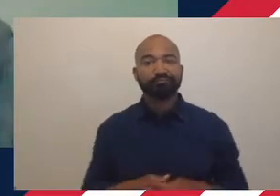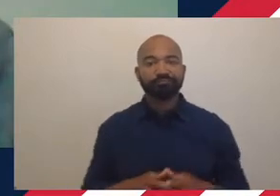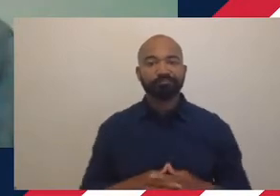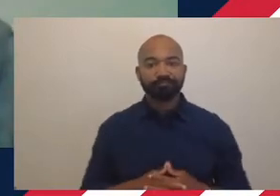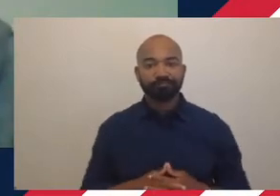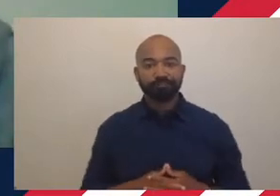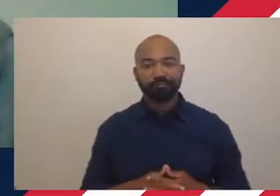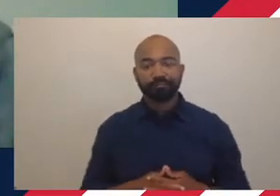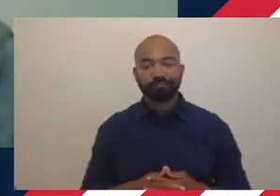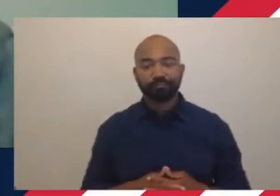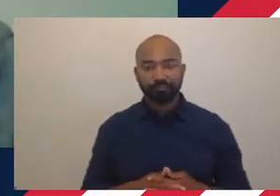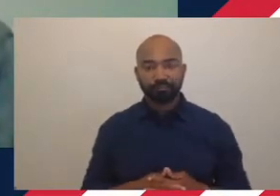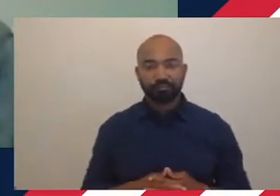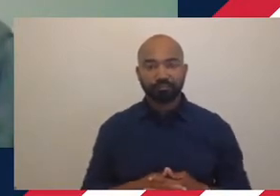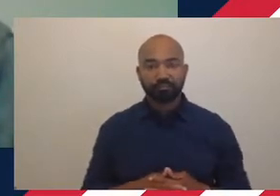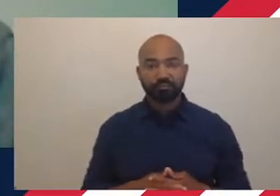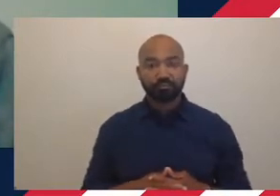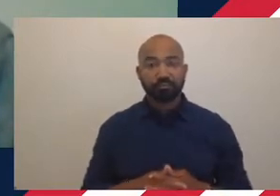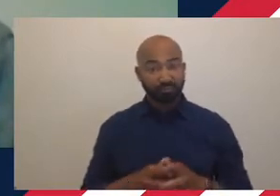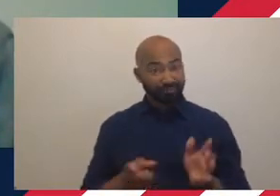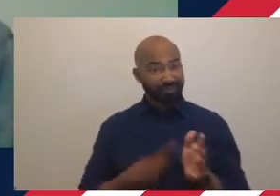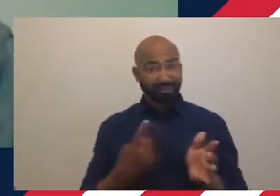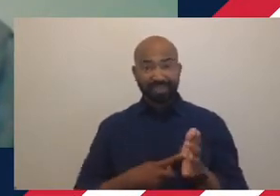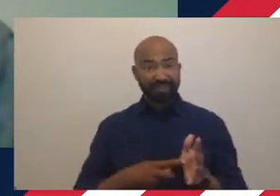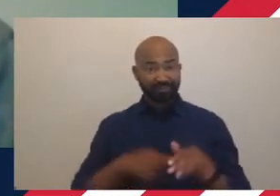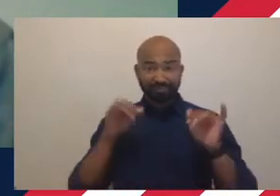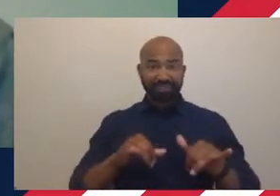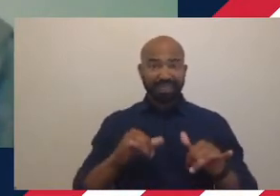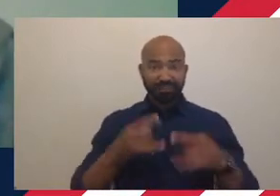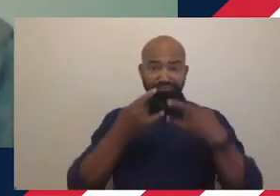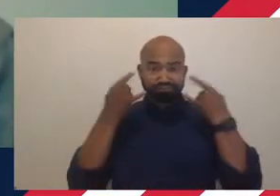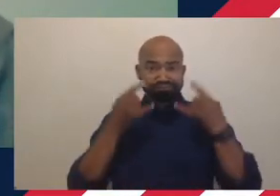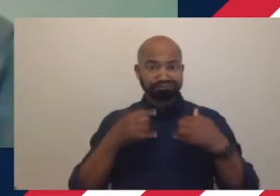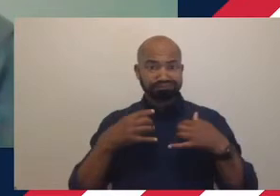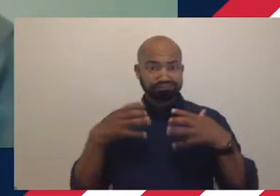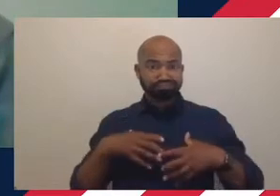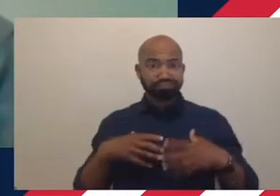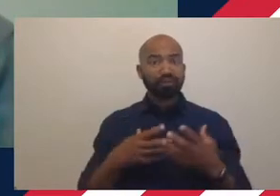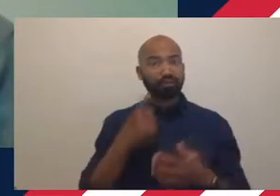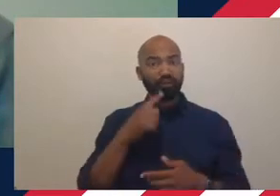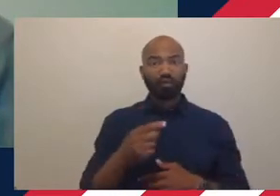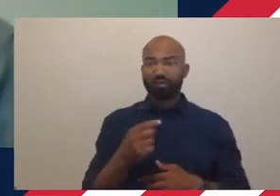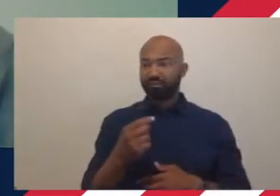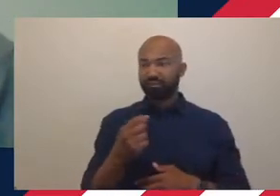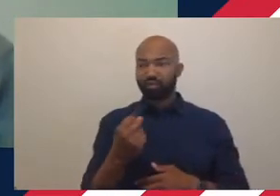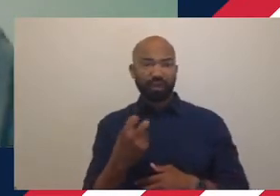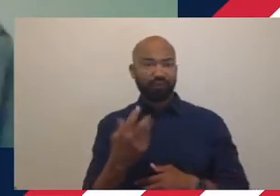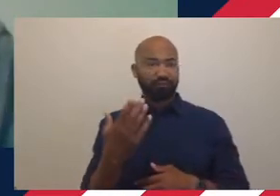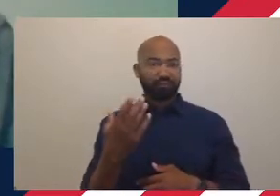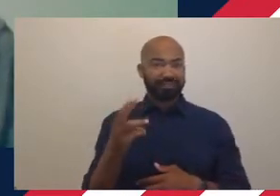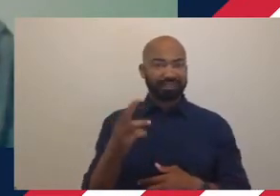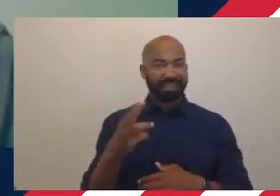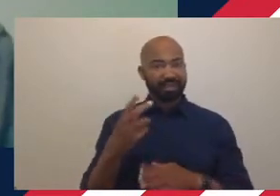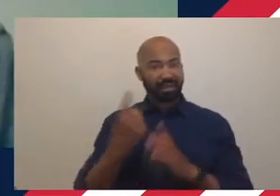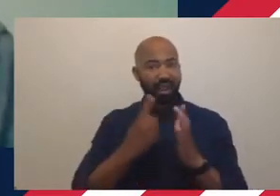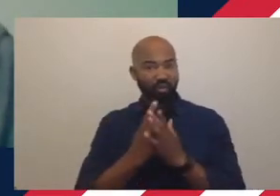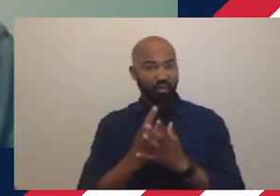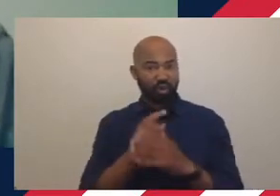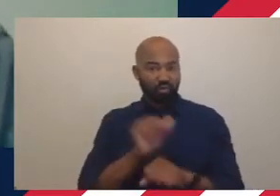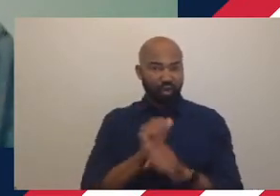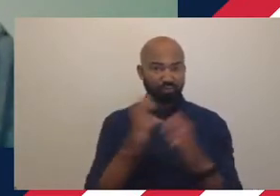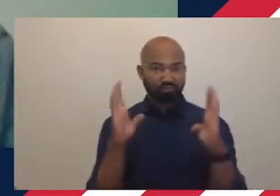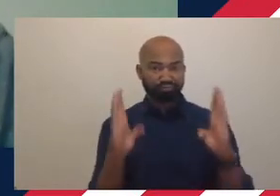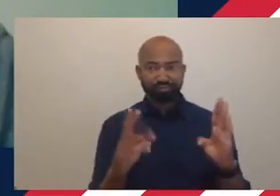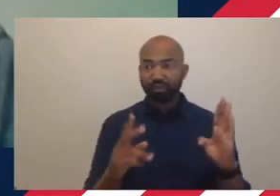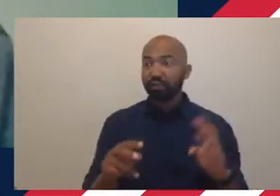or wearing them for an entire 12 to 16-hour shift in a bio-contained area, watching patients struggle to